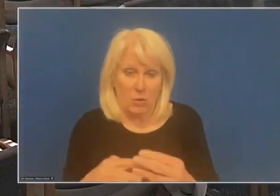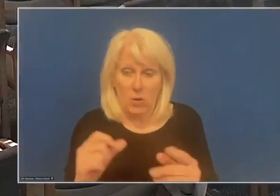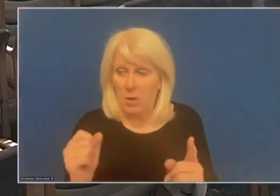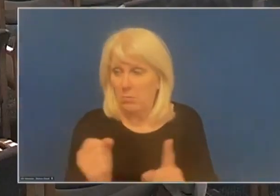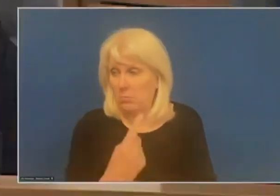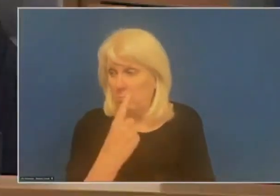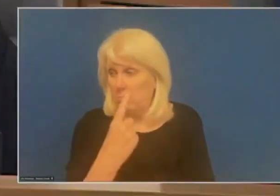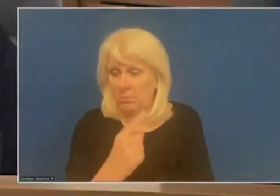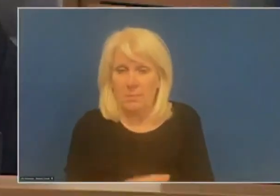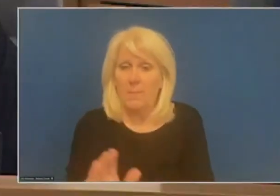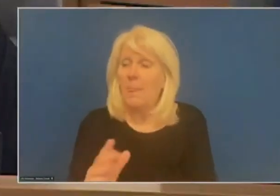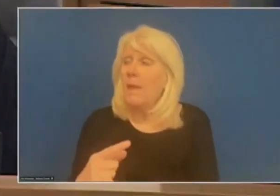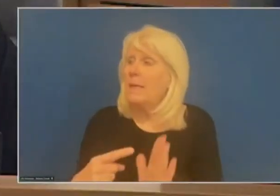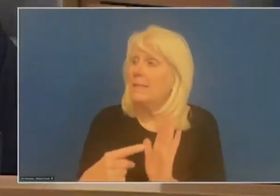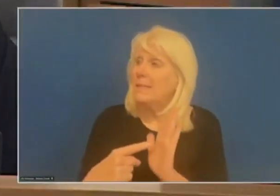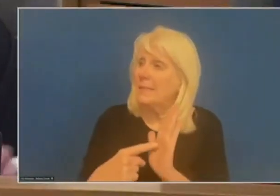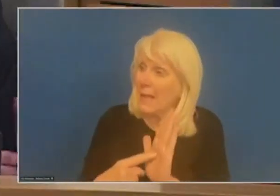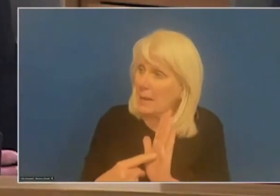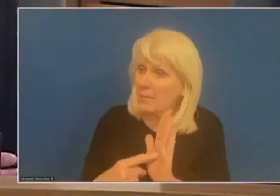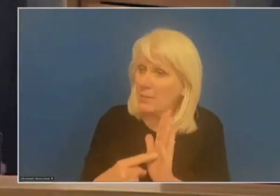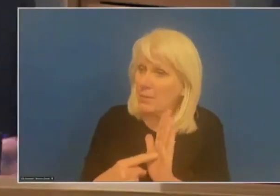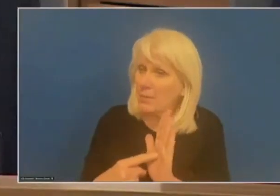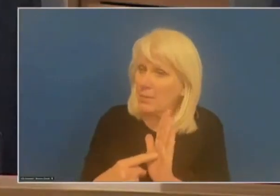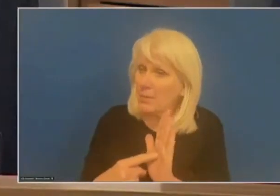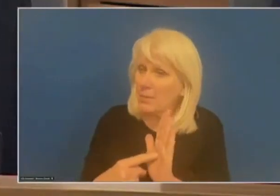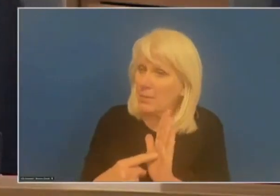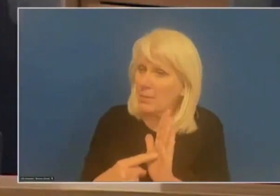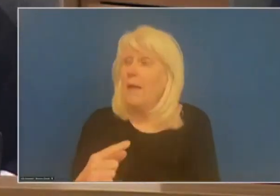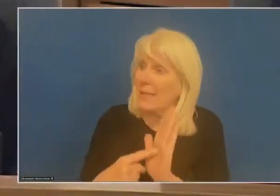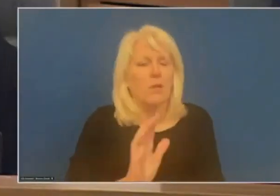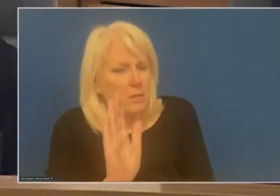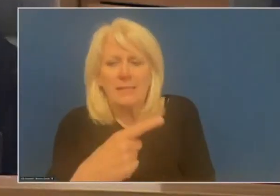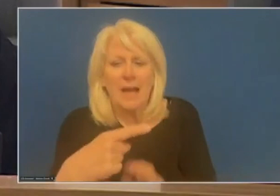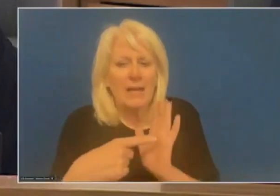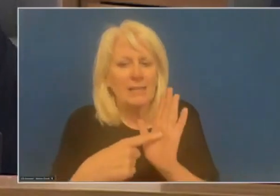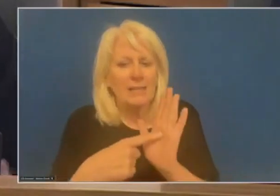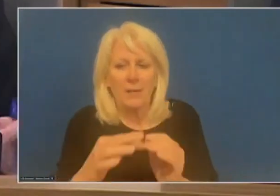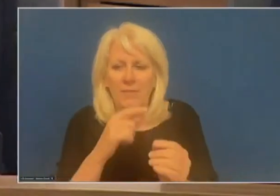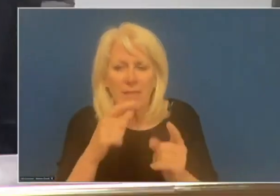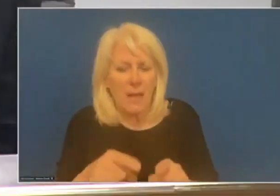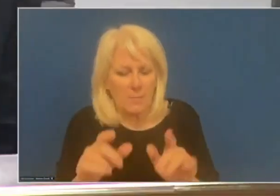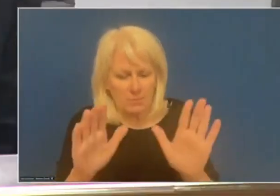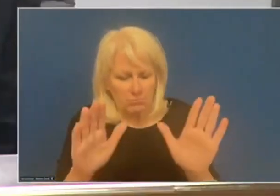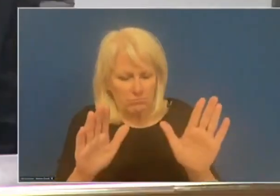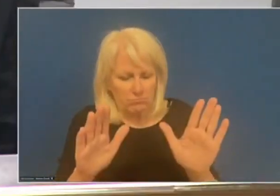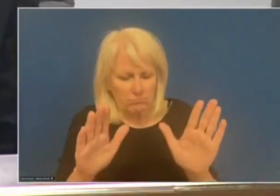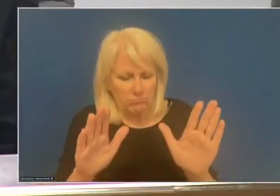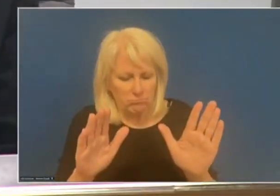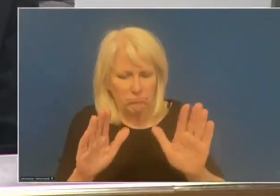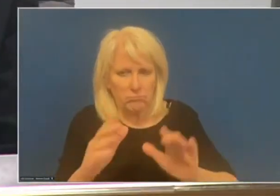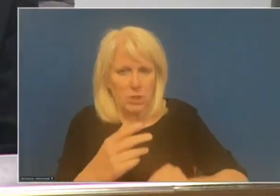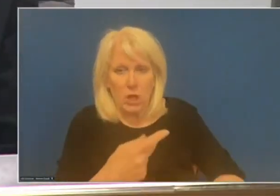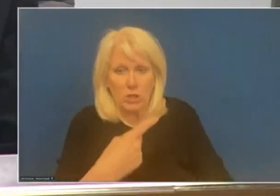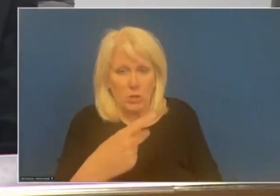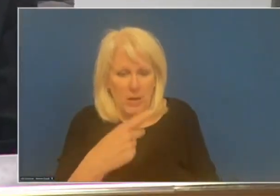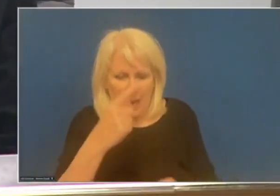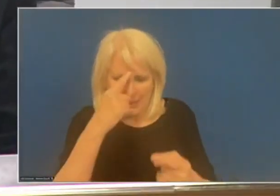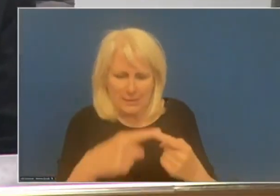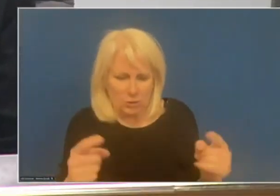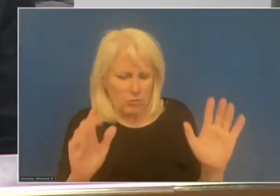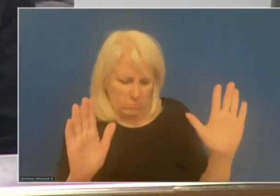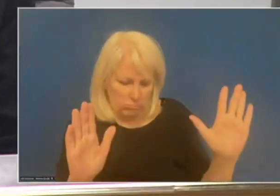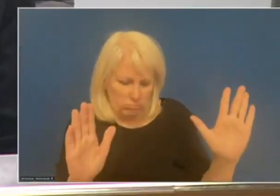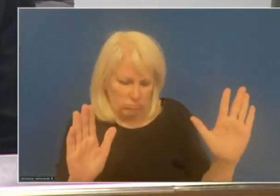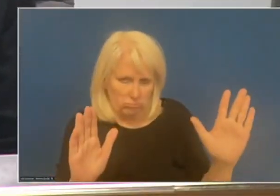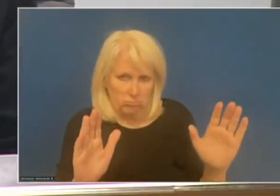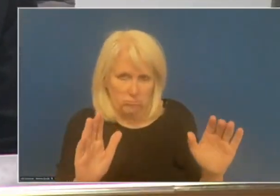It is an example of what. It is an example that even- you've shared. Yes, okay, I'm gonna Yeah. say you and I don't agree about this. So if you're gonna